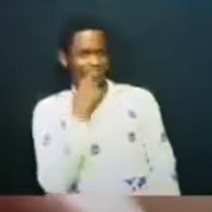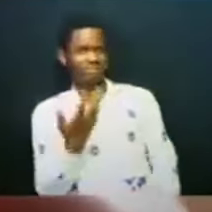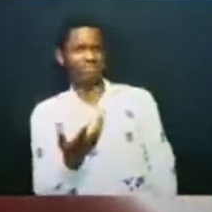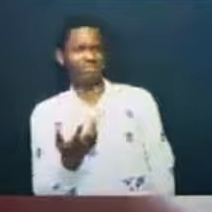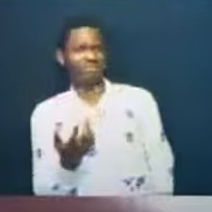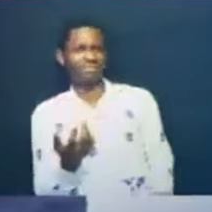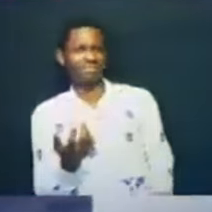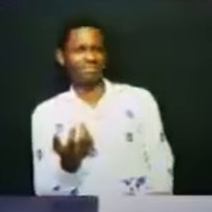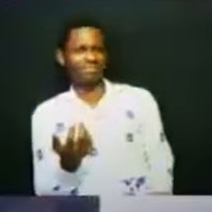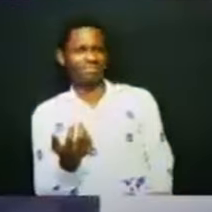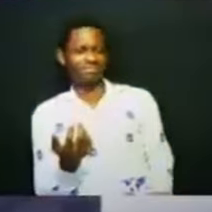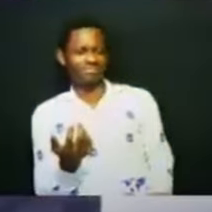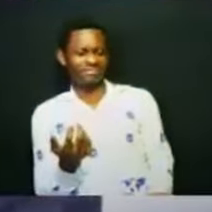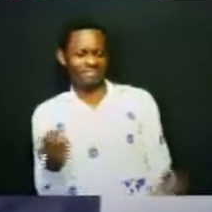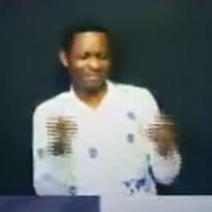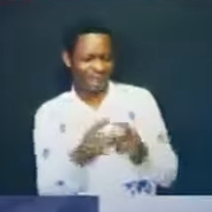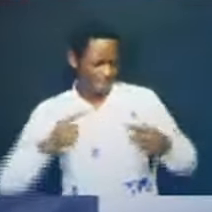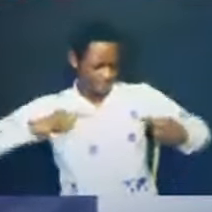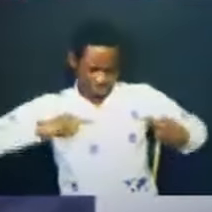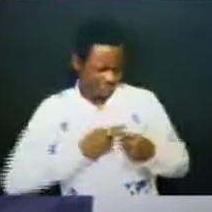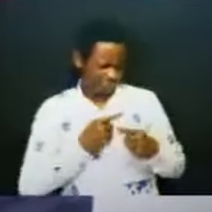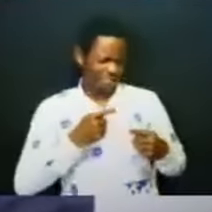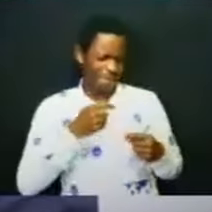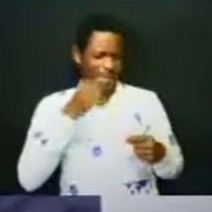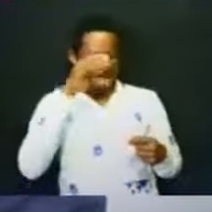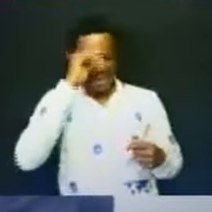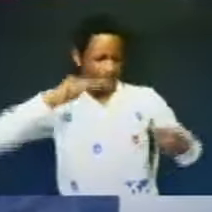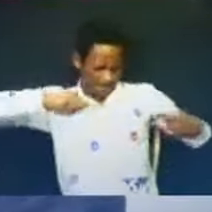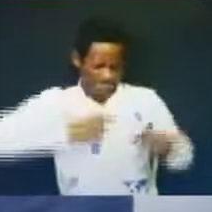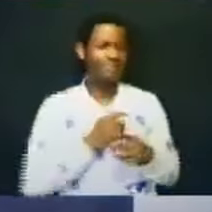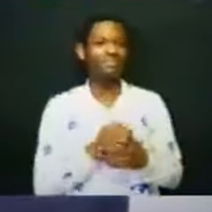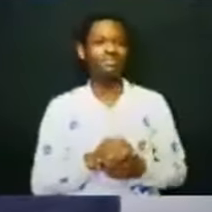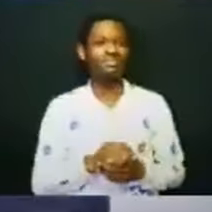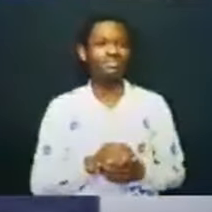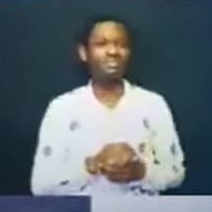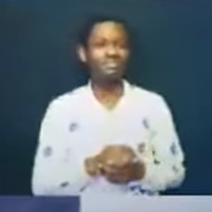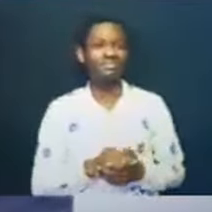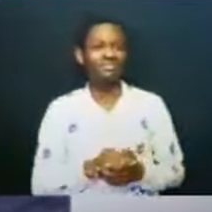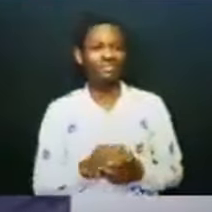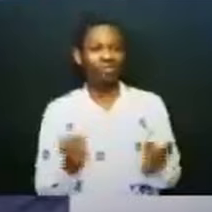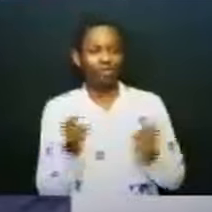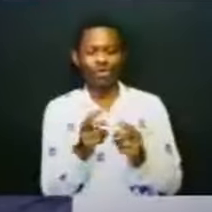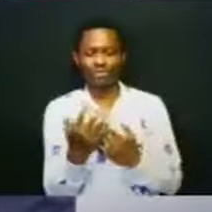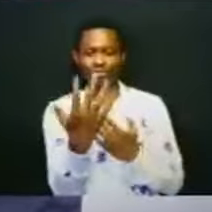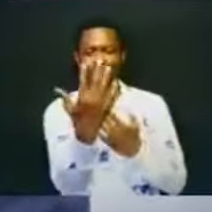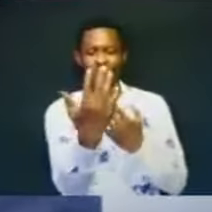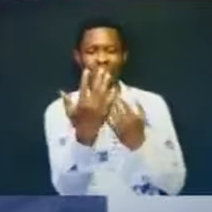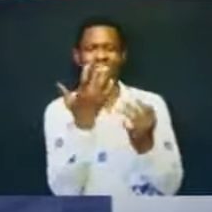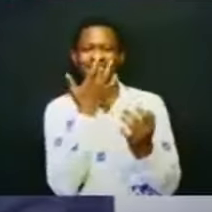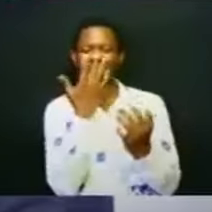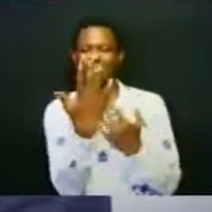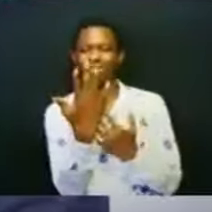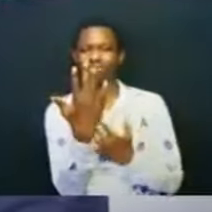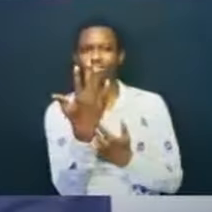So this thing was just a pain in this man's heart. So anytime that he looked at his face, you would just